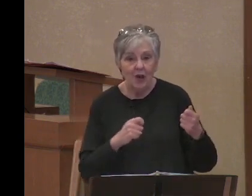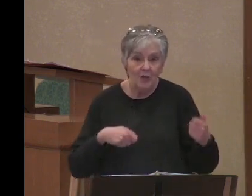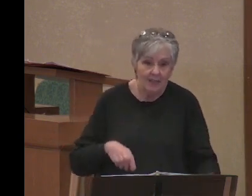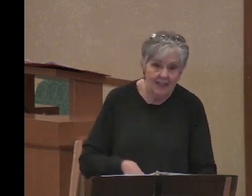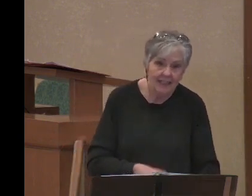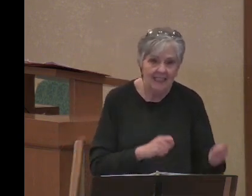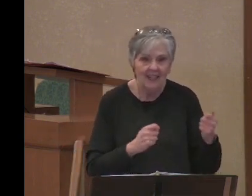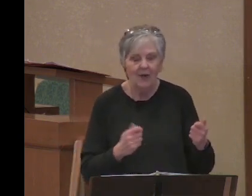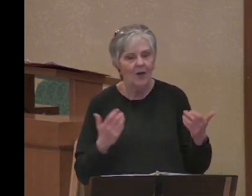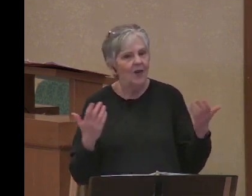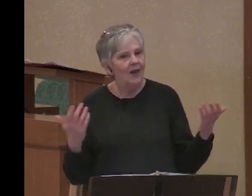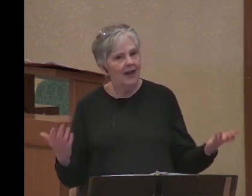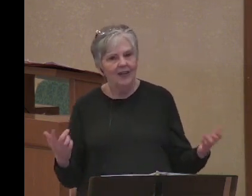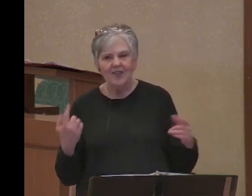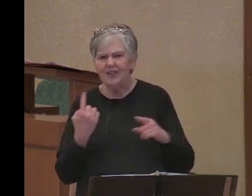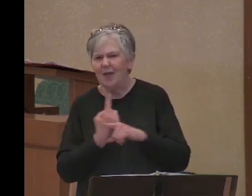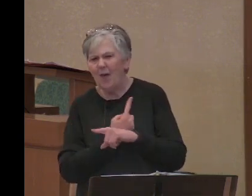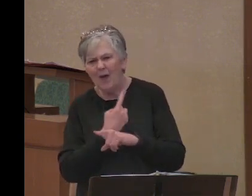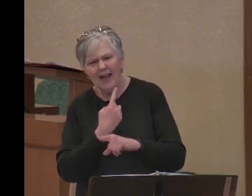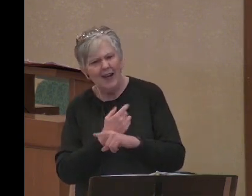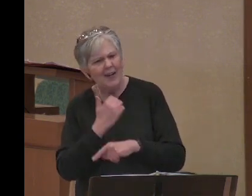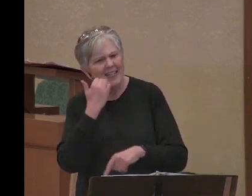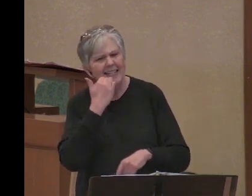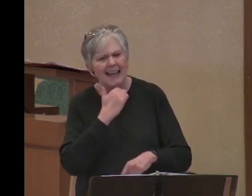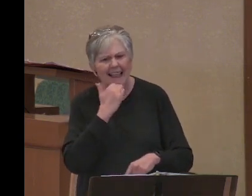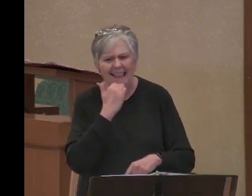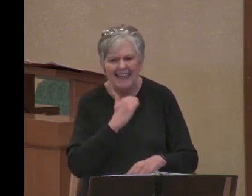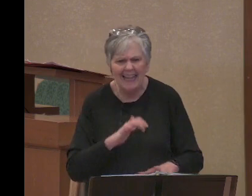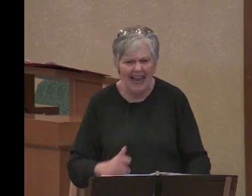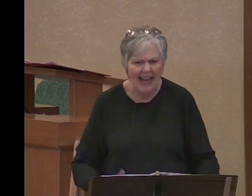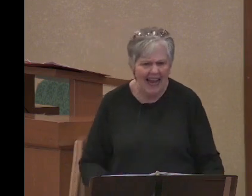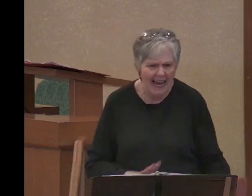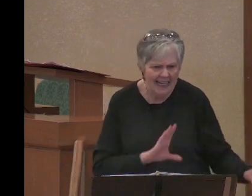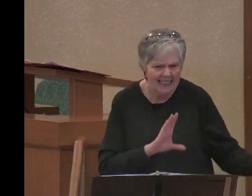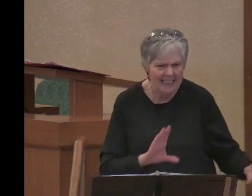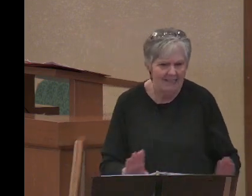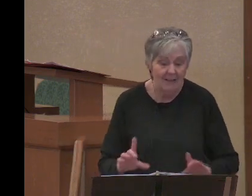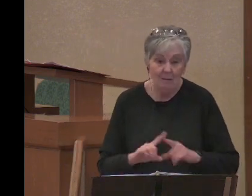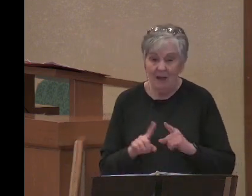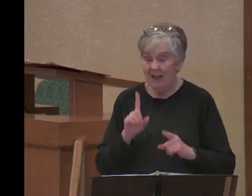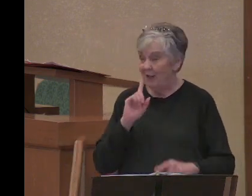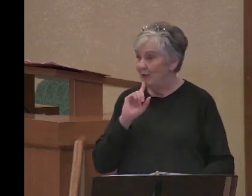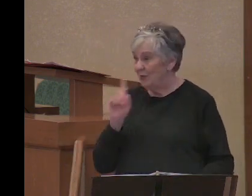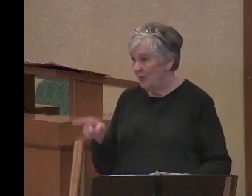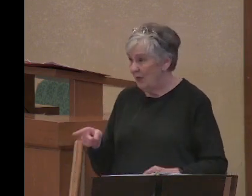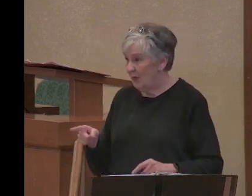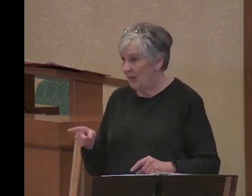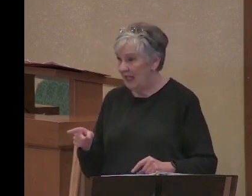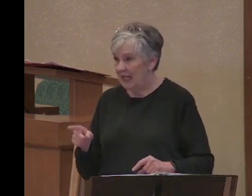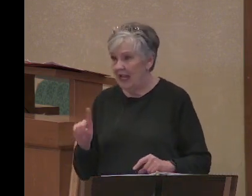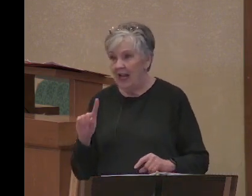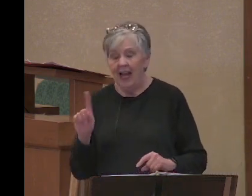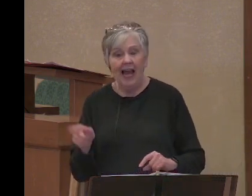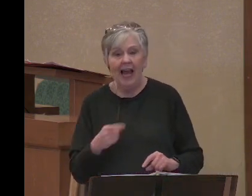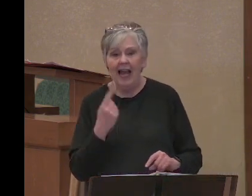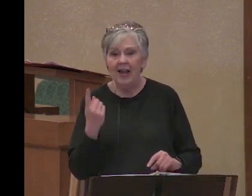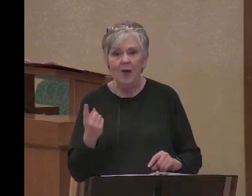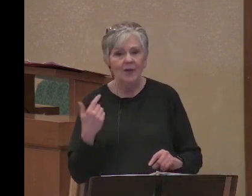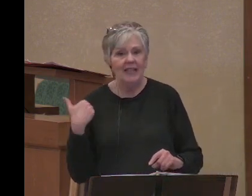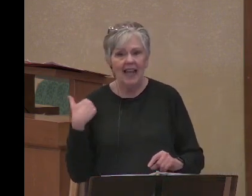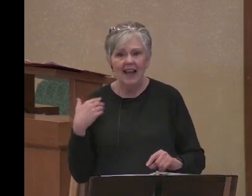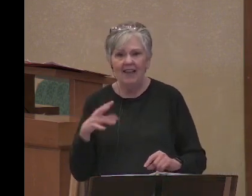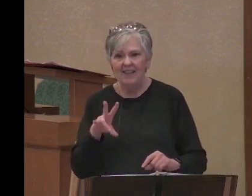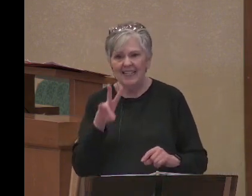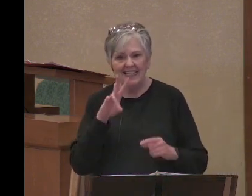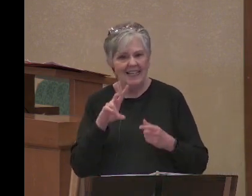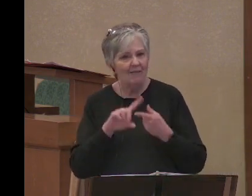shoveling. Just ordinary daily activities. But truth be told, I only have 7 friends